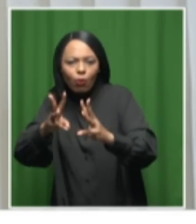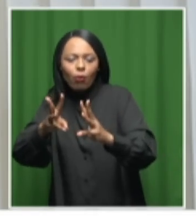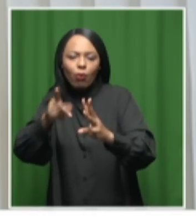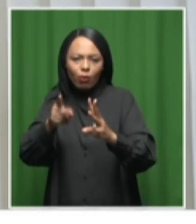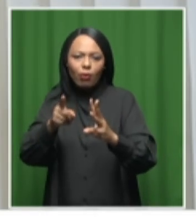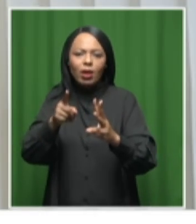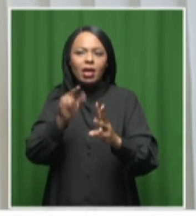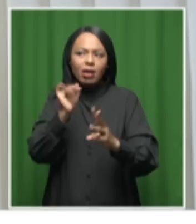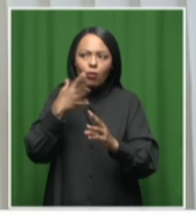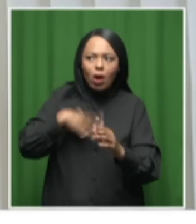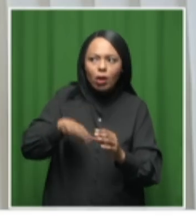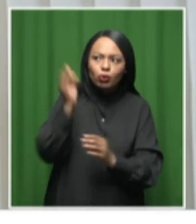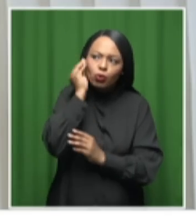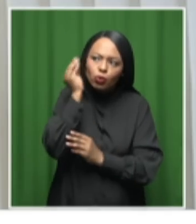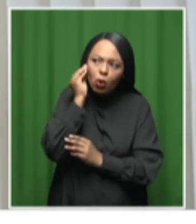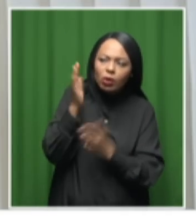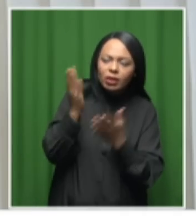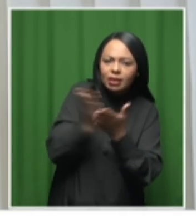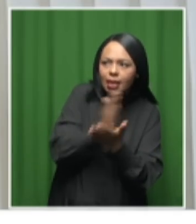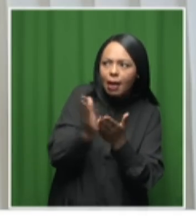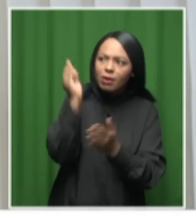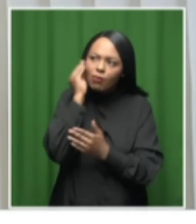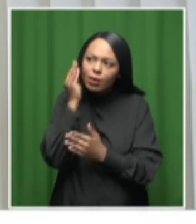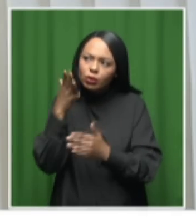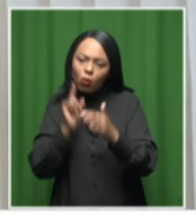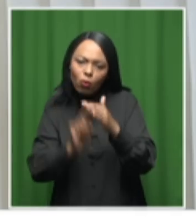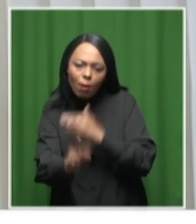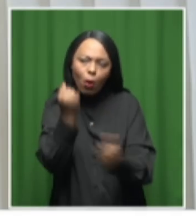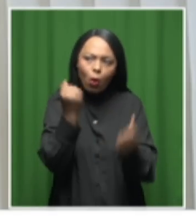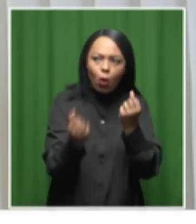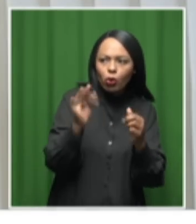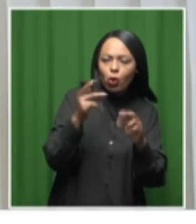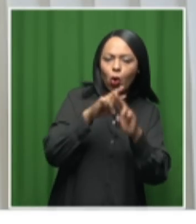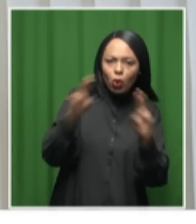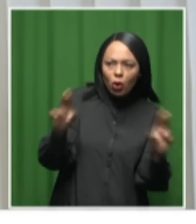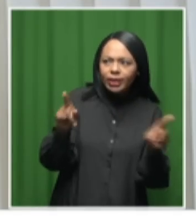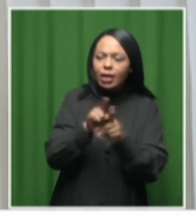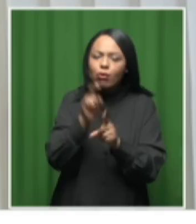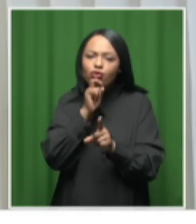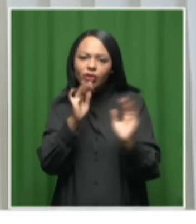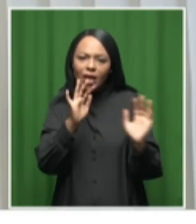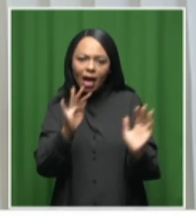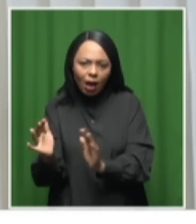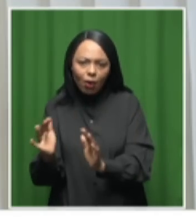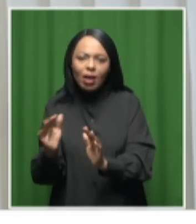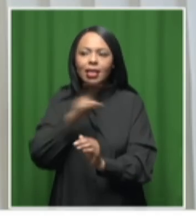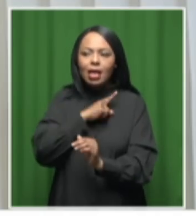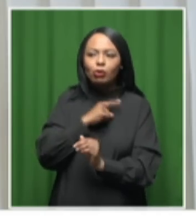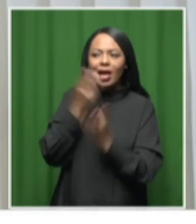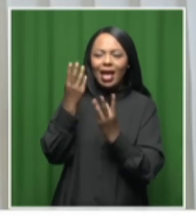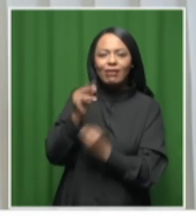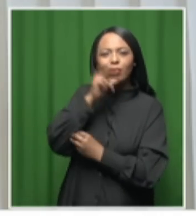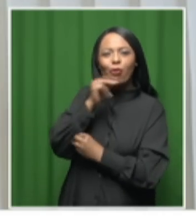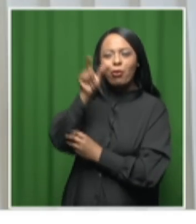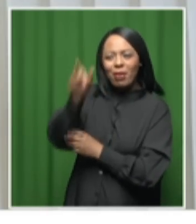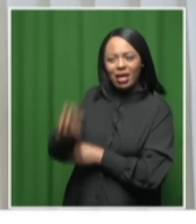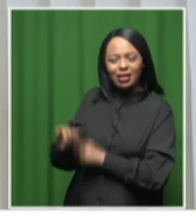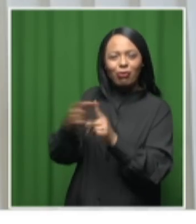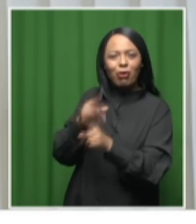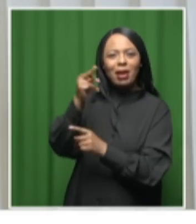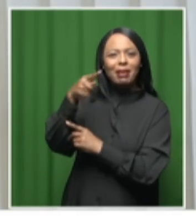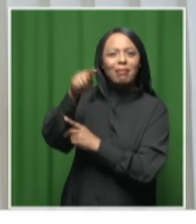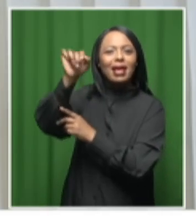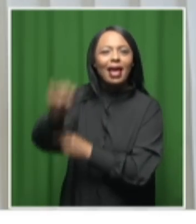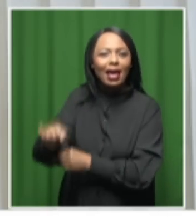inquire whether certain matters are going to court or not and what is going to be used, which is why you would have the spokesperson of the NPA or the media